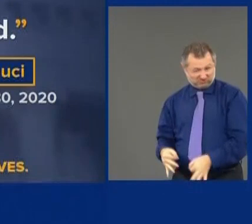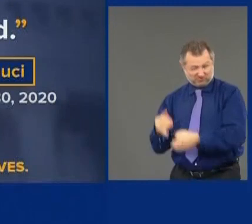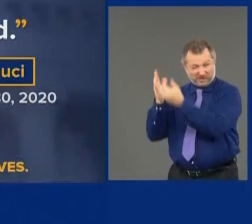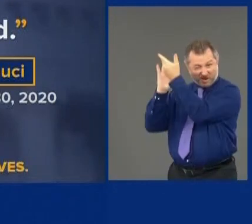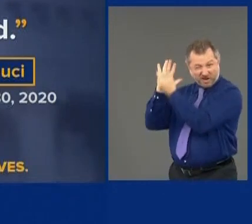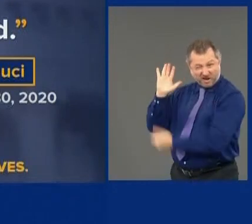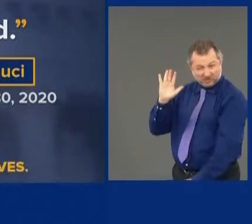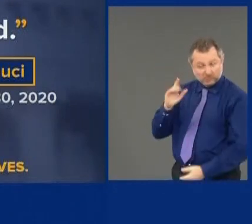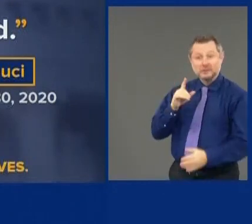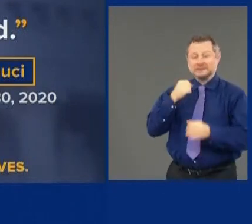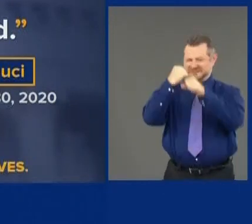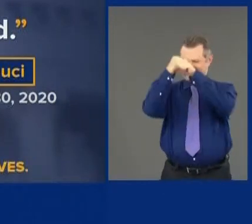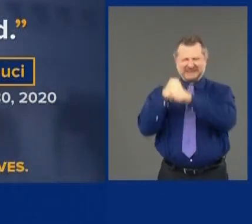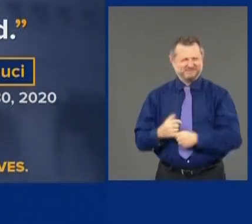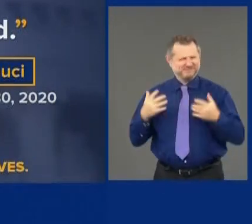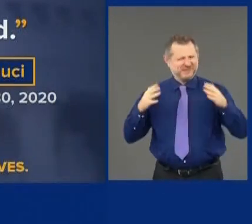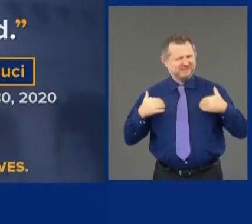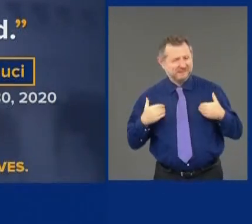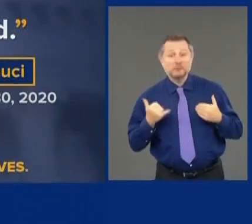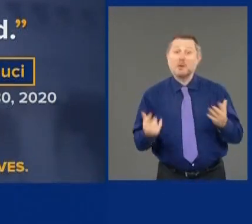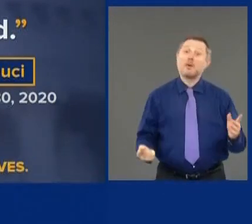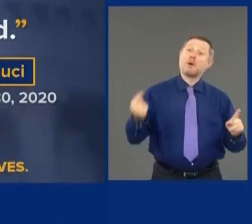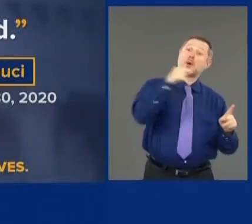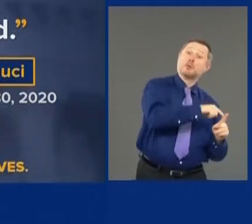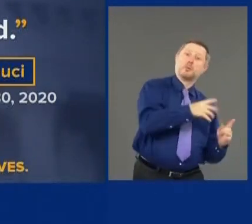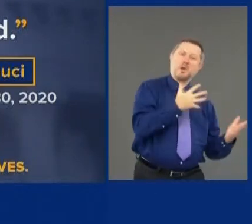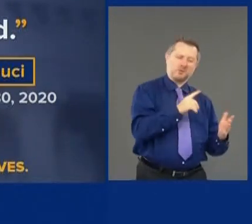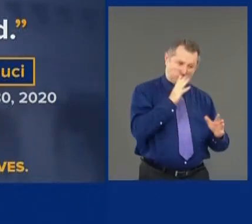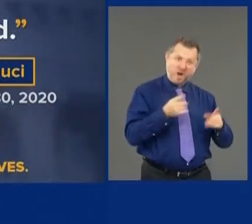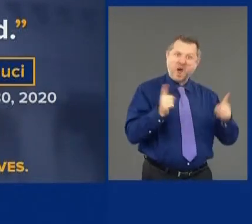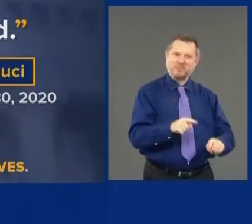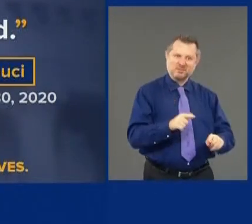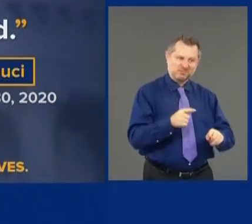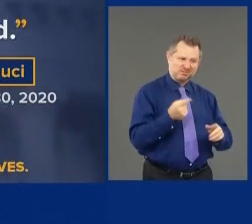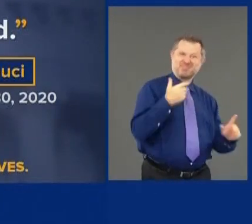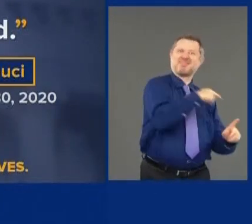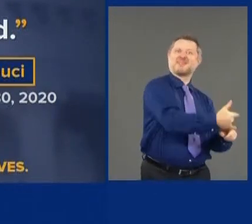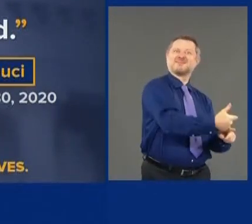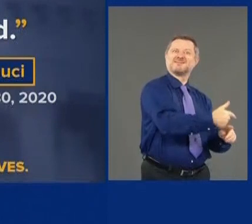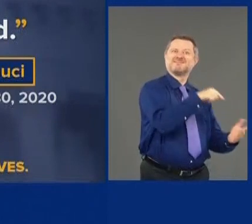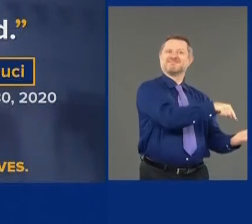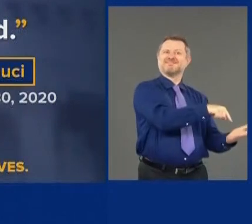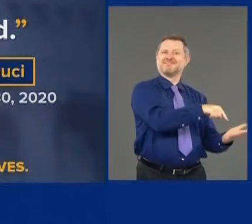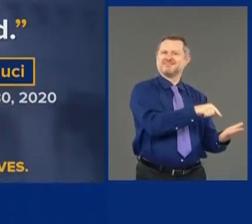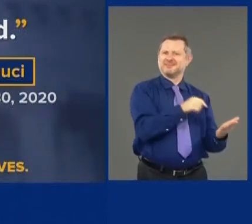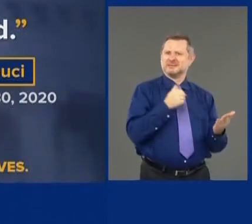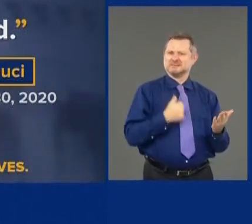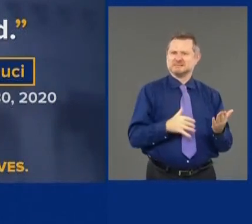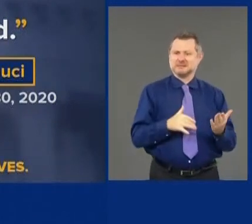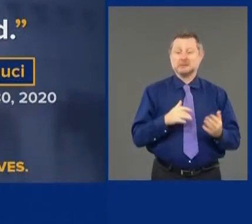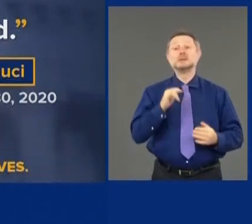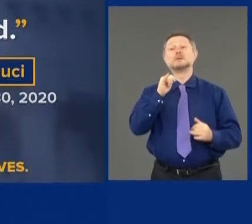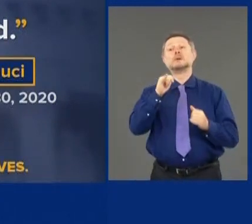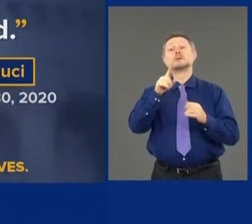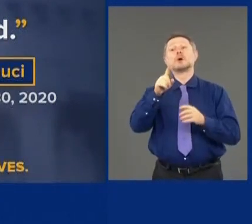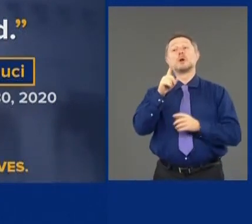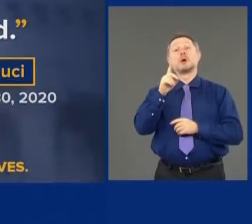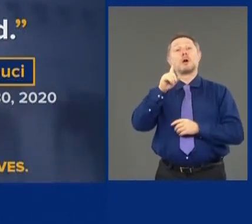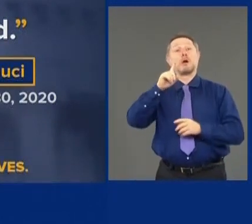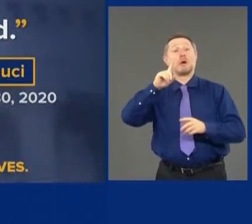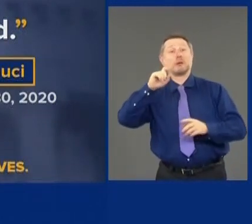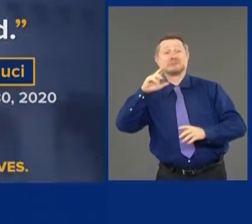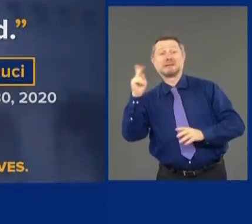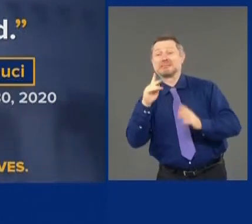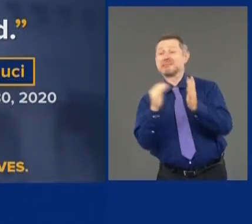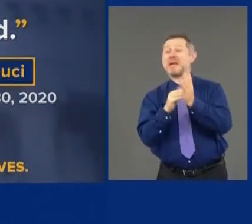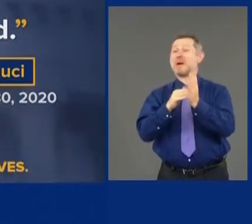is what's going to happen. So when Dr. Fauci says the death rate could go up to 100,000 per day,